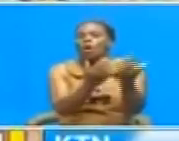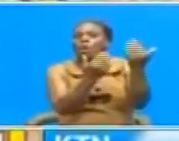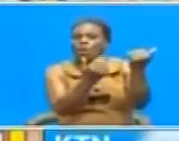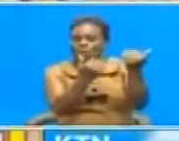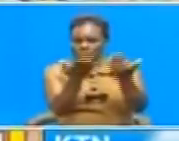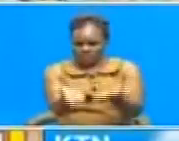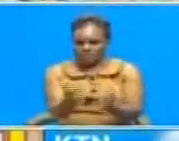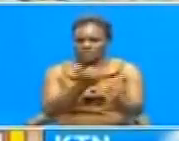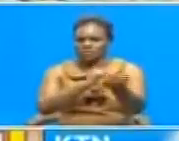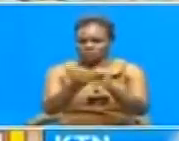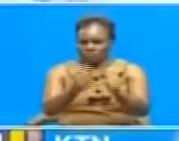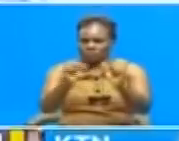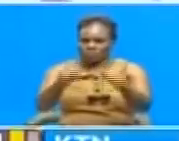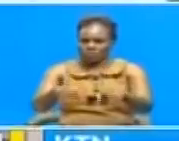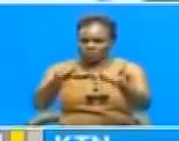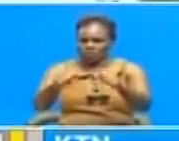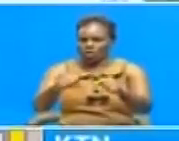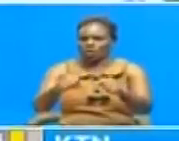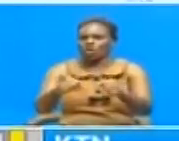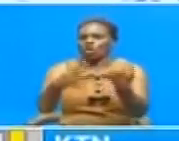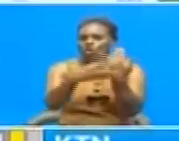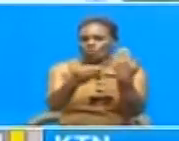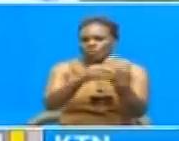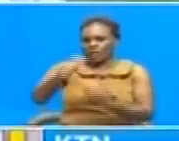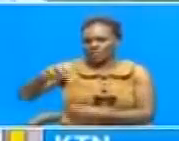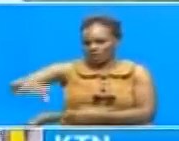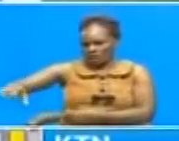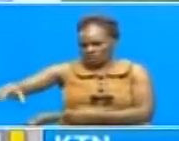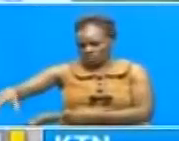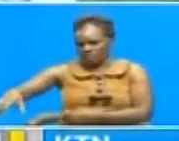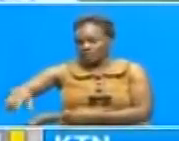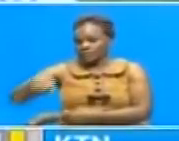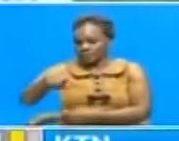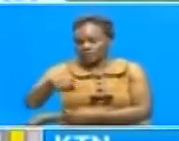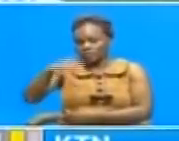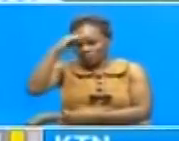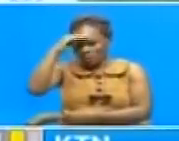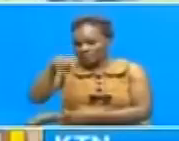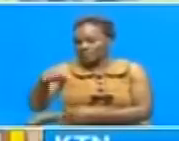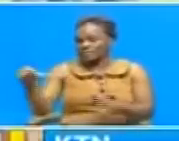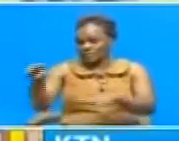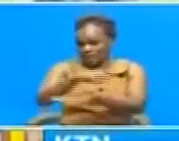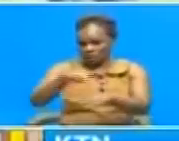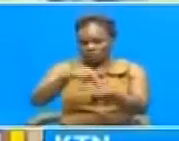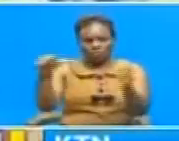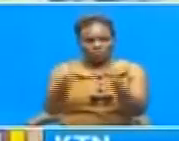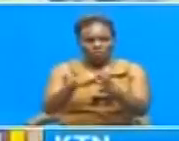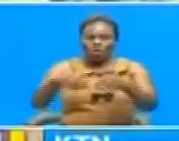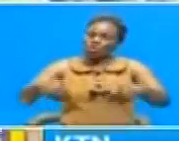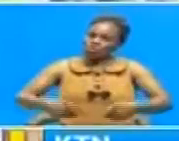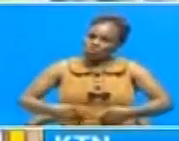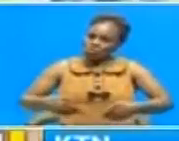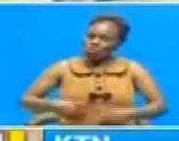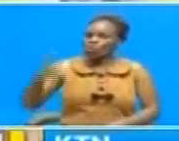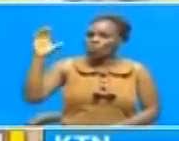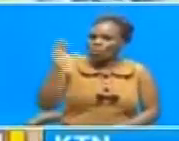such sporting ventures can be replicated in other countries since alcoholism is quickly becoming a national disaster. Vijana sana sana wanakunywa